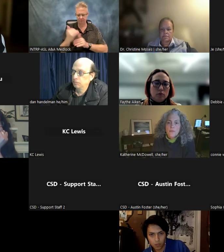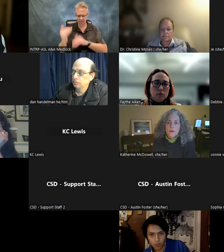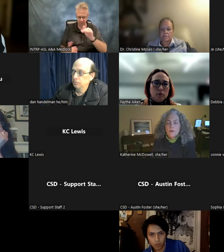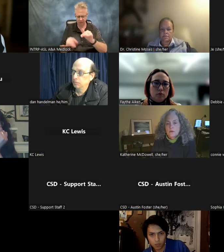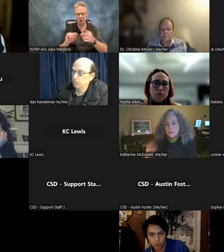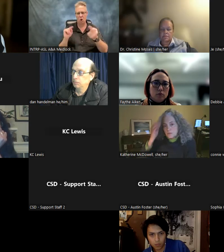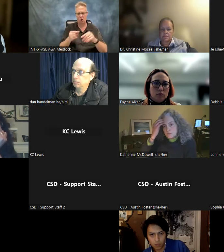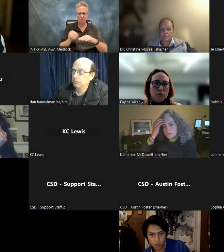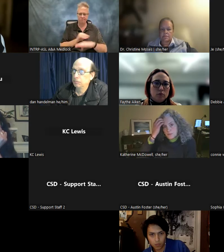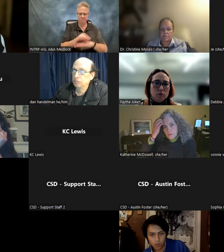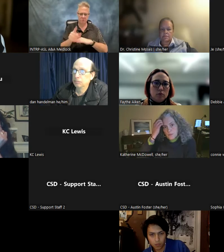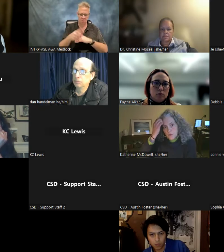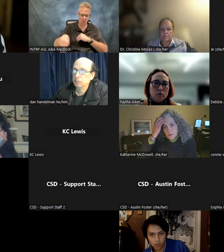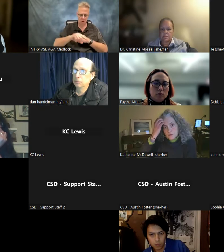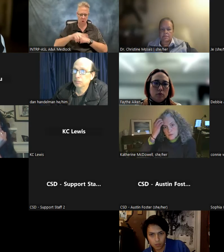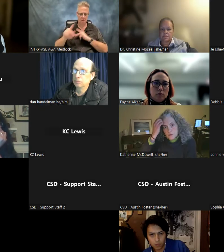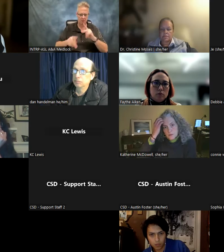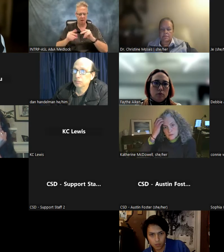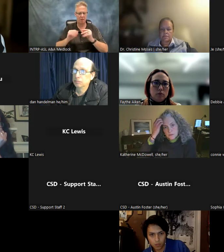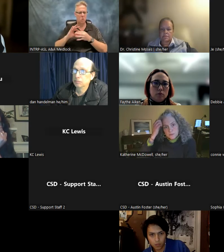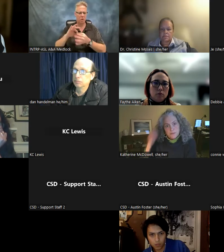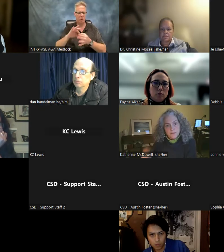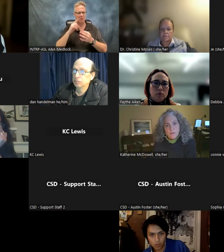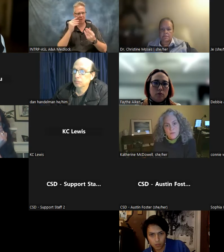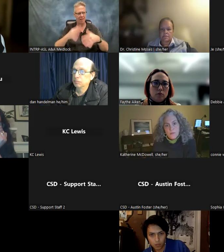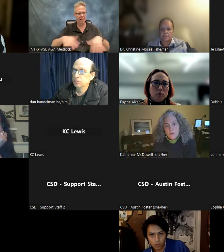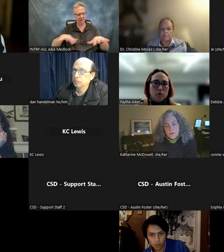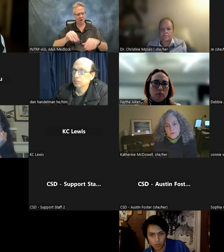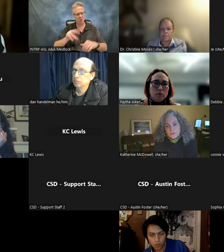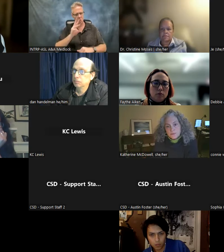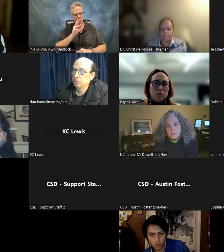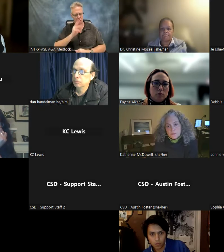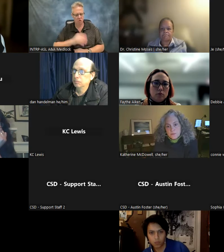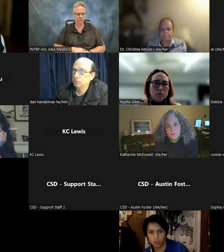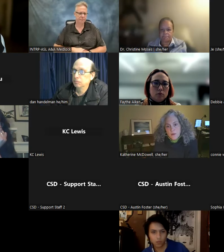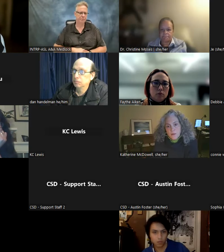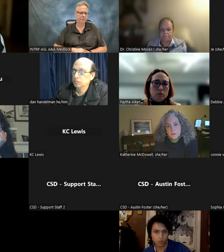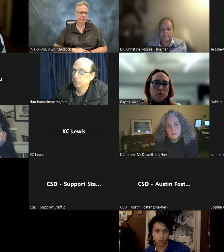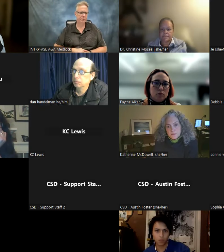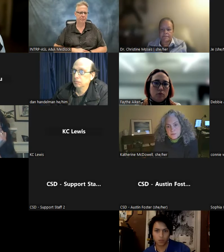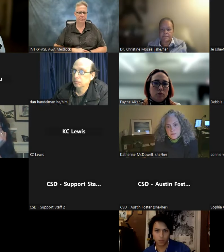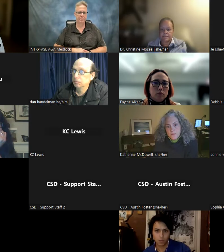done to people and our relationships to these lands and waters.